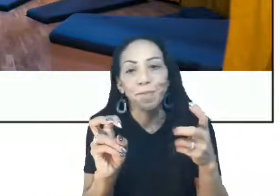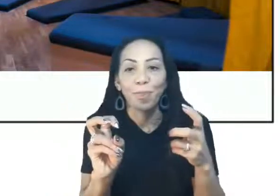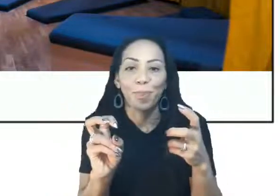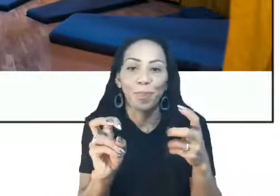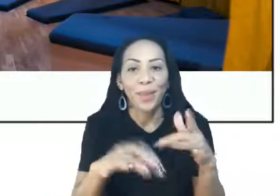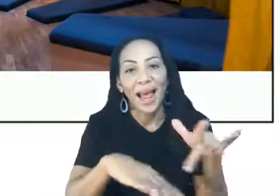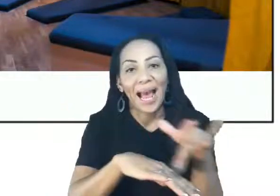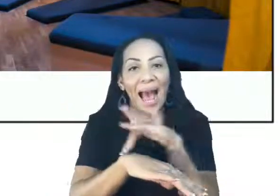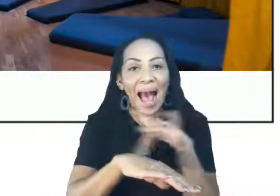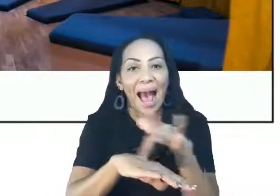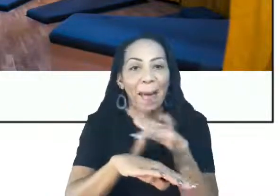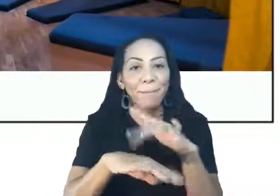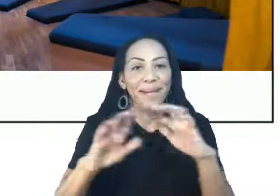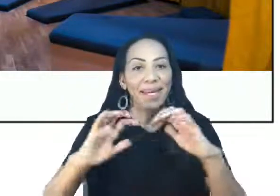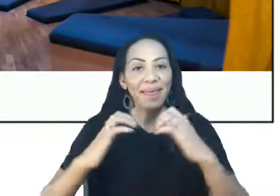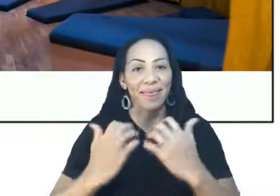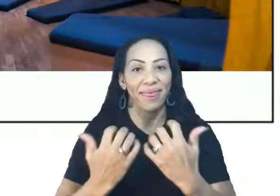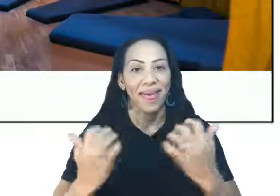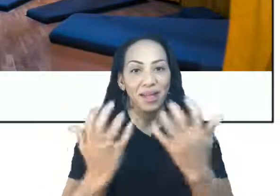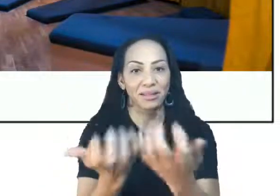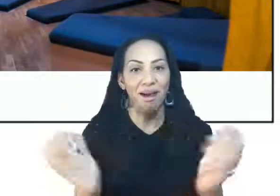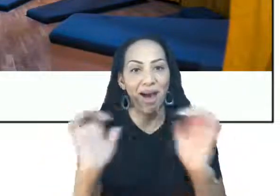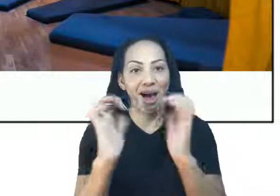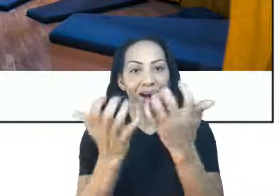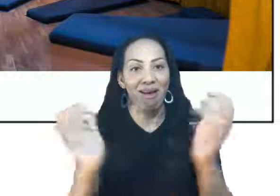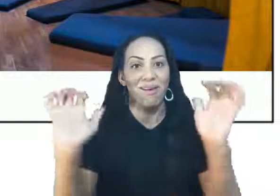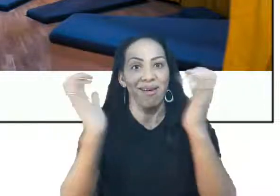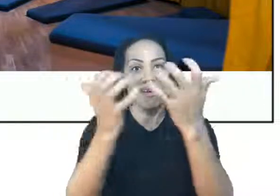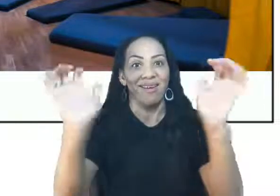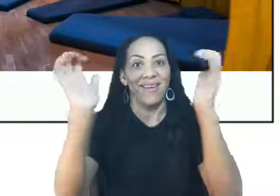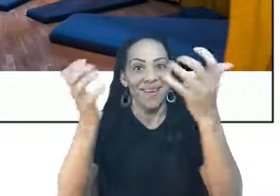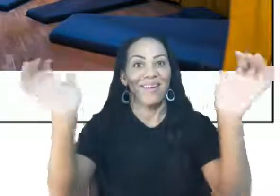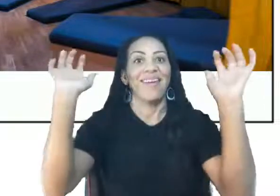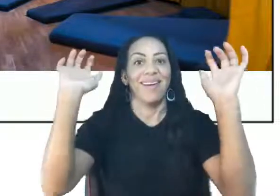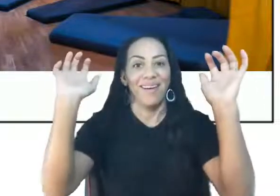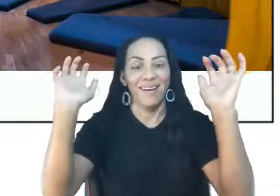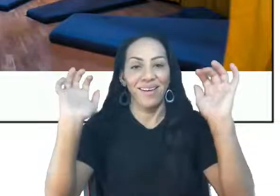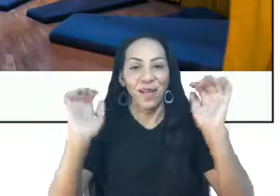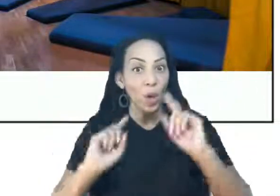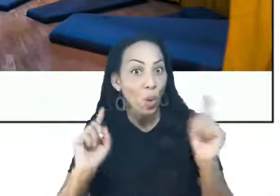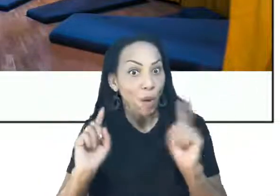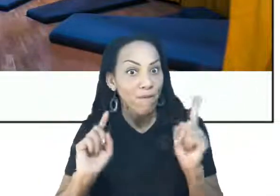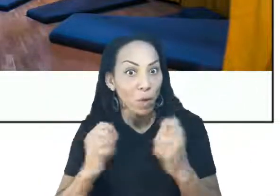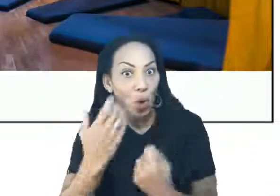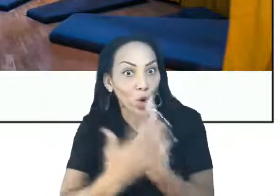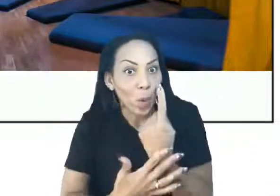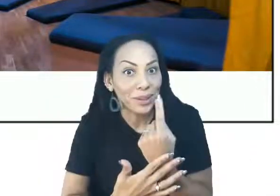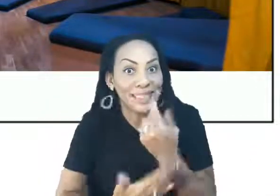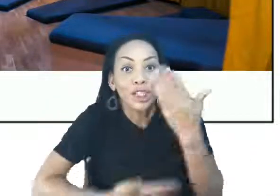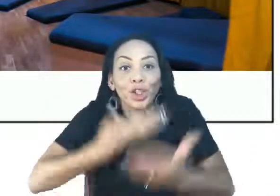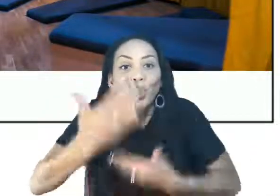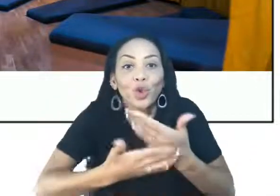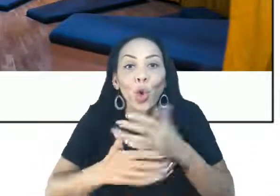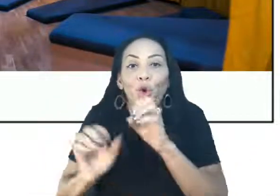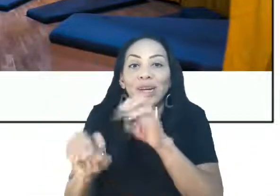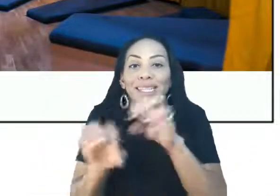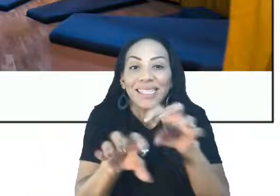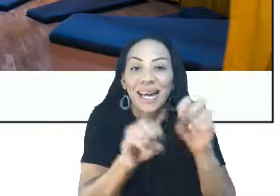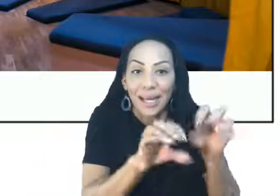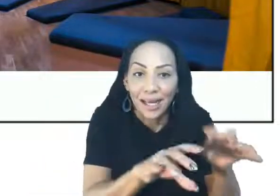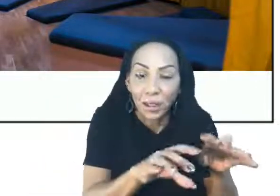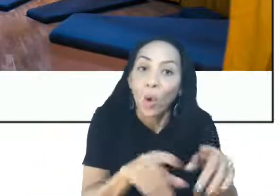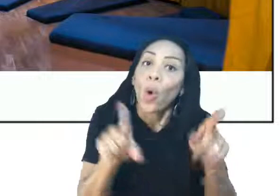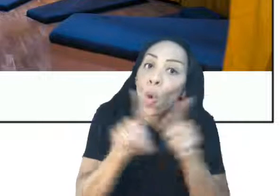so that we could tell those stories, and also so that we could invite our audiences to engage in a collective act of